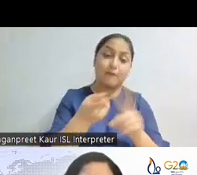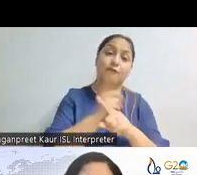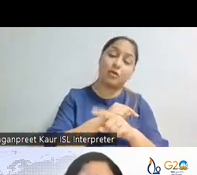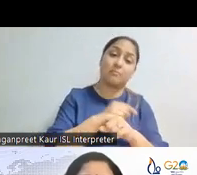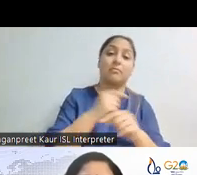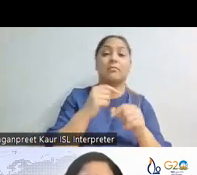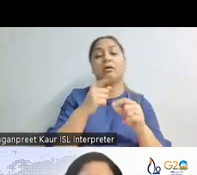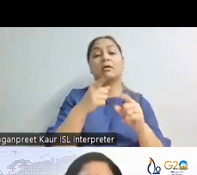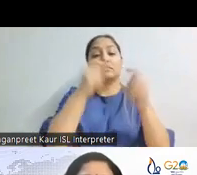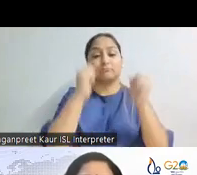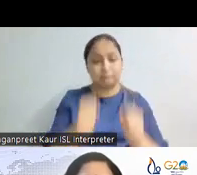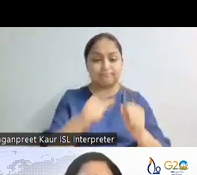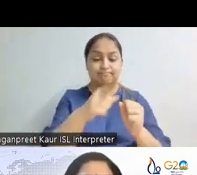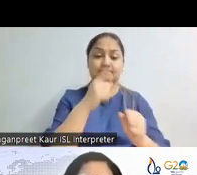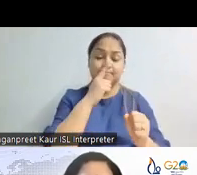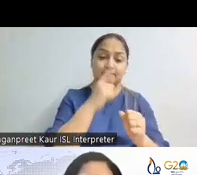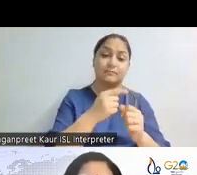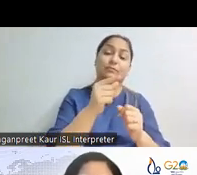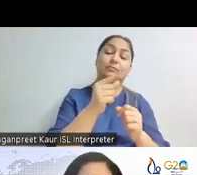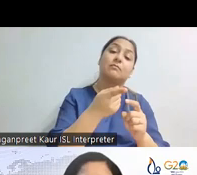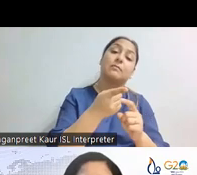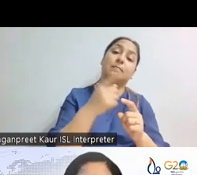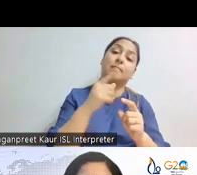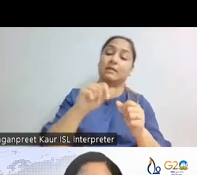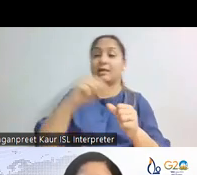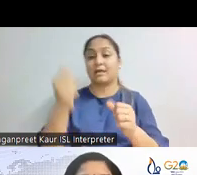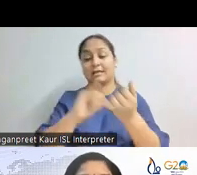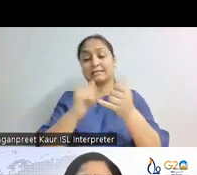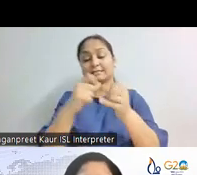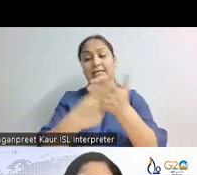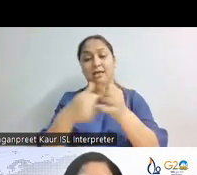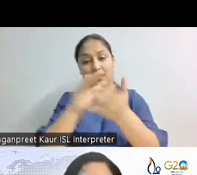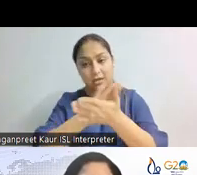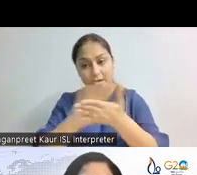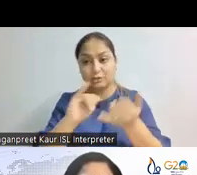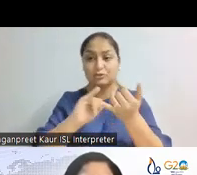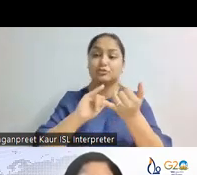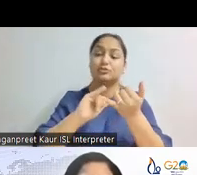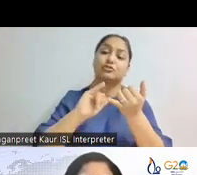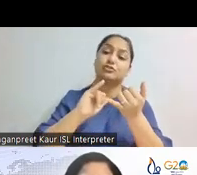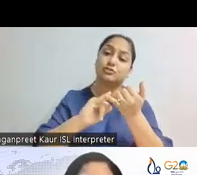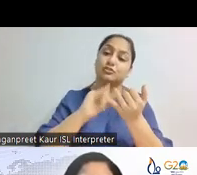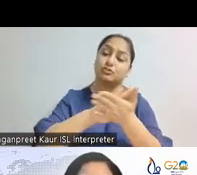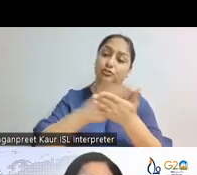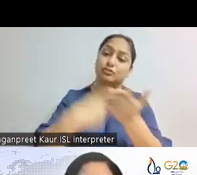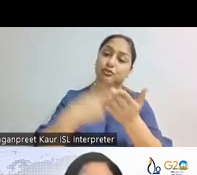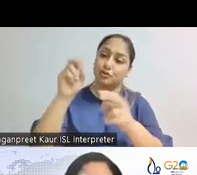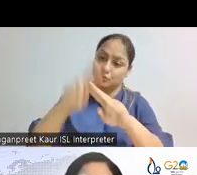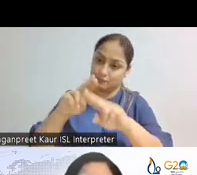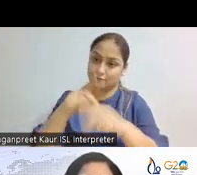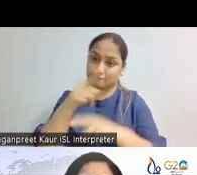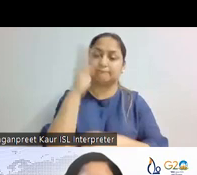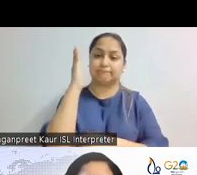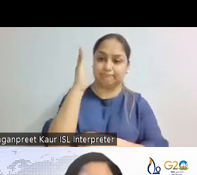chair of the room, and Ms. Sarah Straub from Australia, who would be moderating the session. The second room is